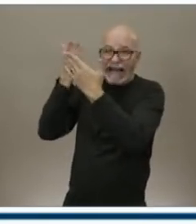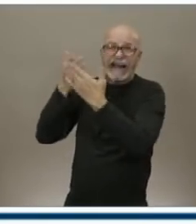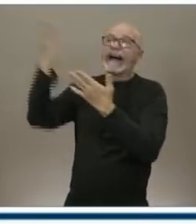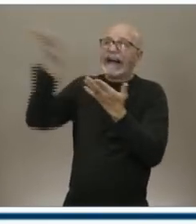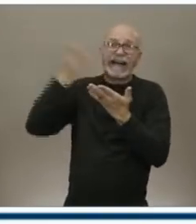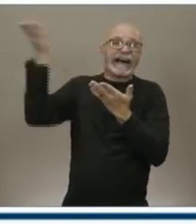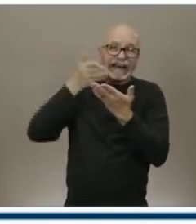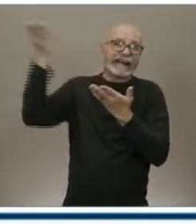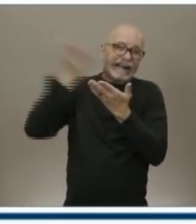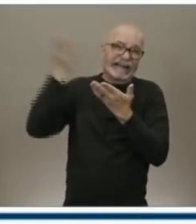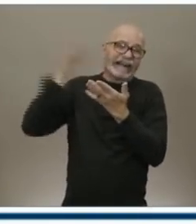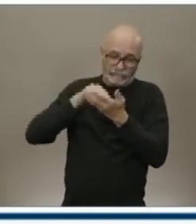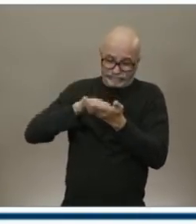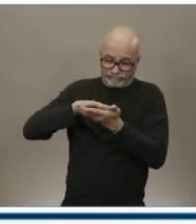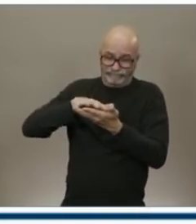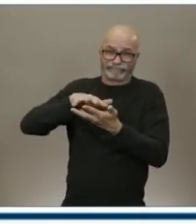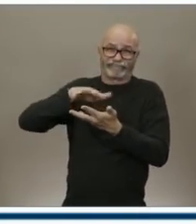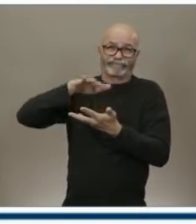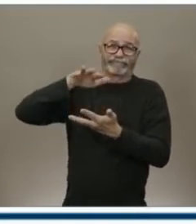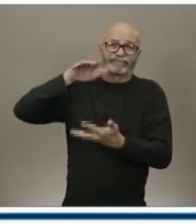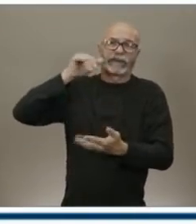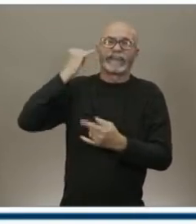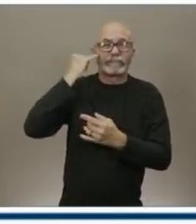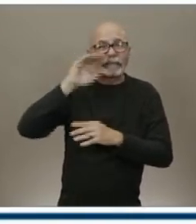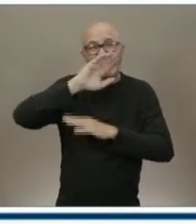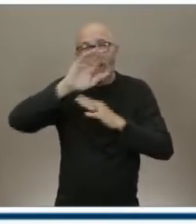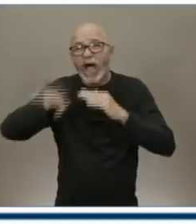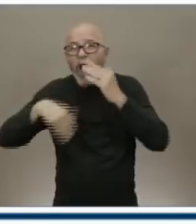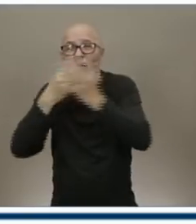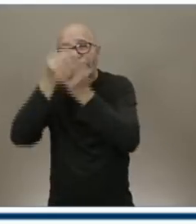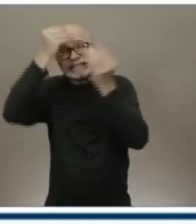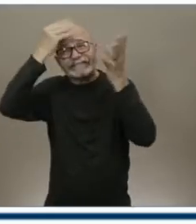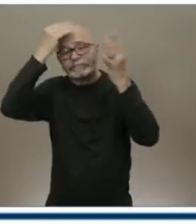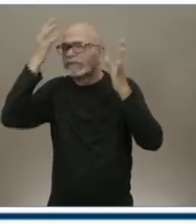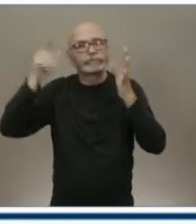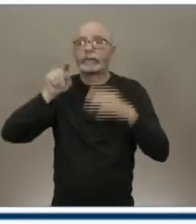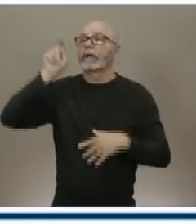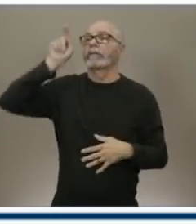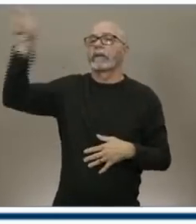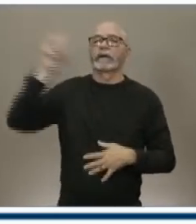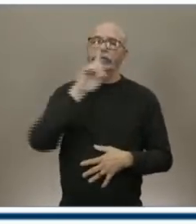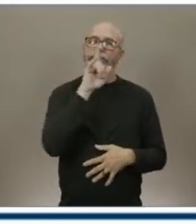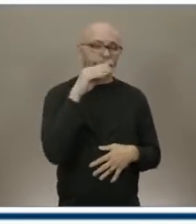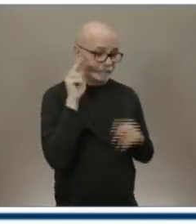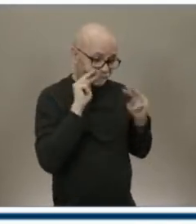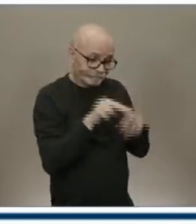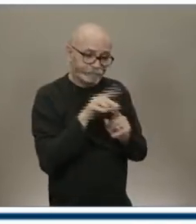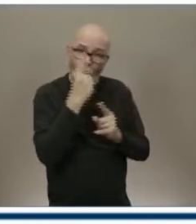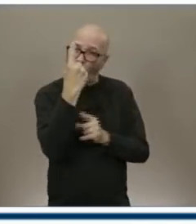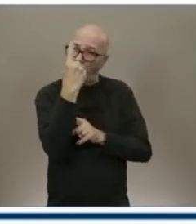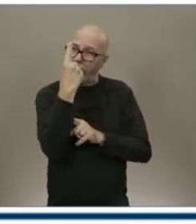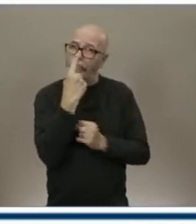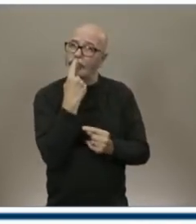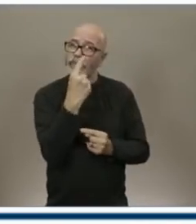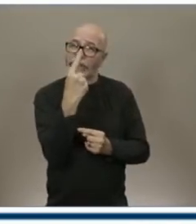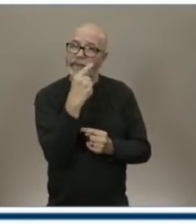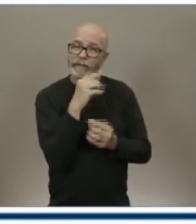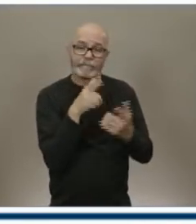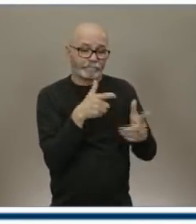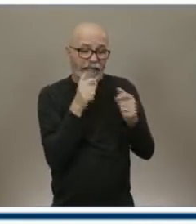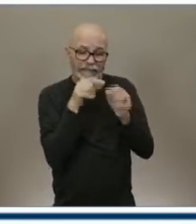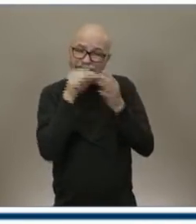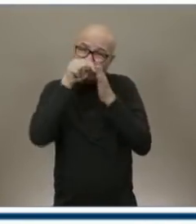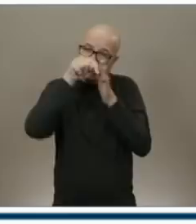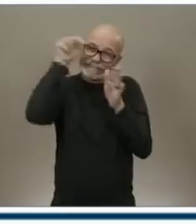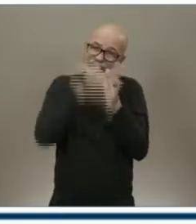the regulators in Health Canada gave a specific focus on a very rapid but thorough assessment of